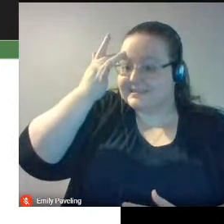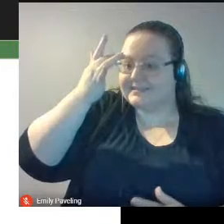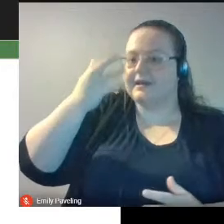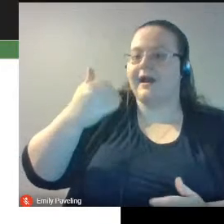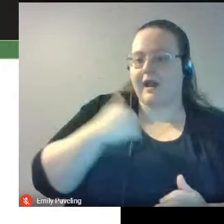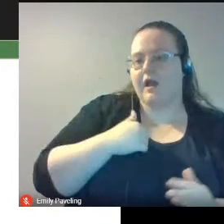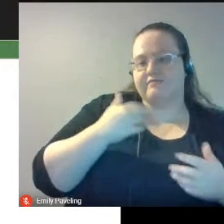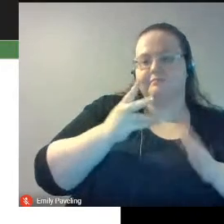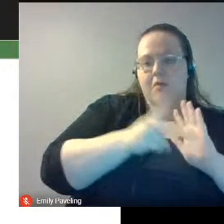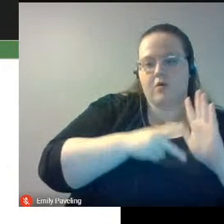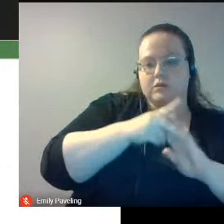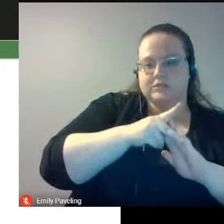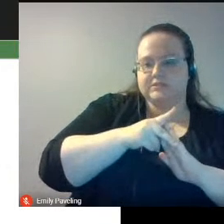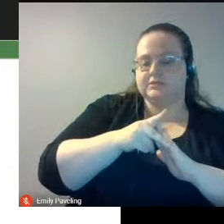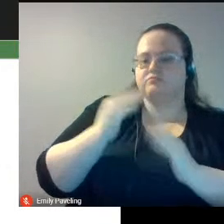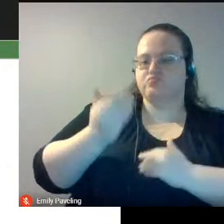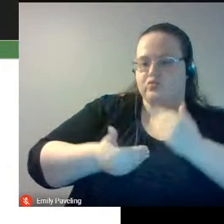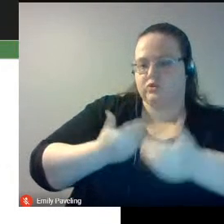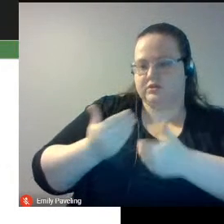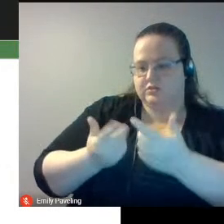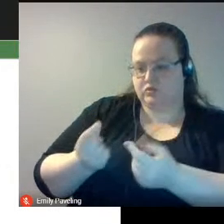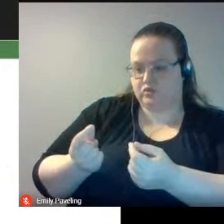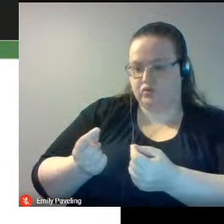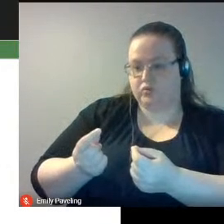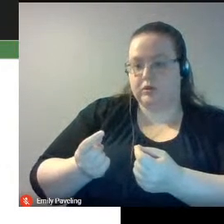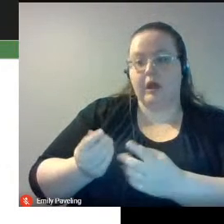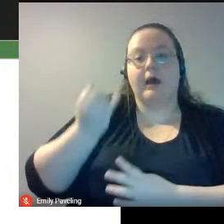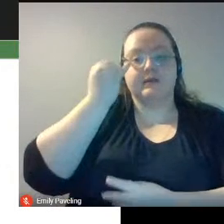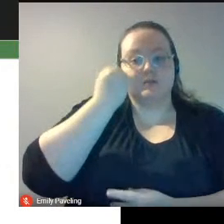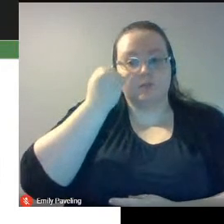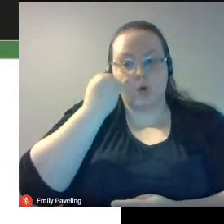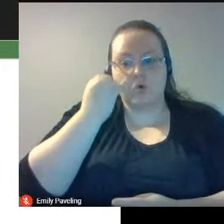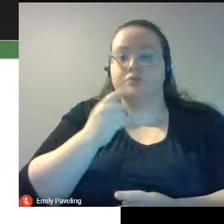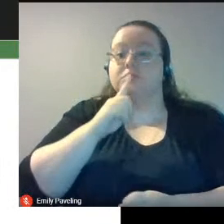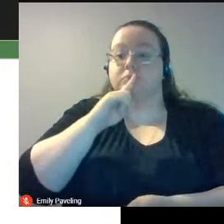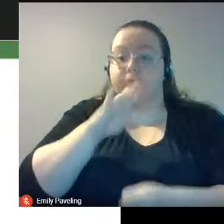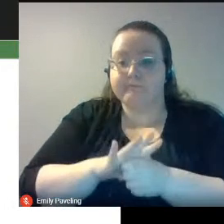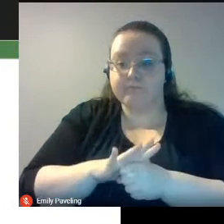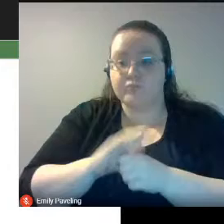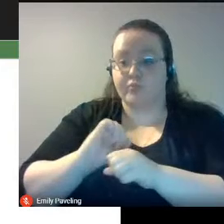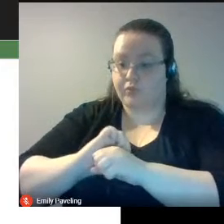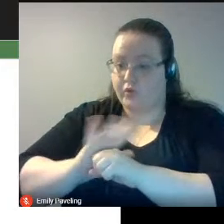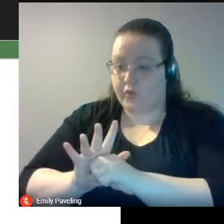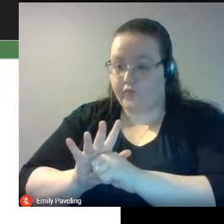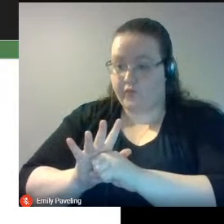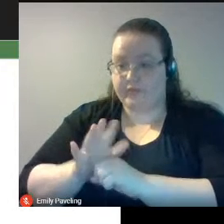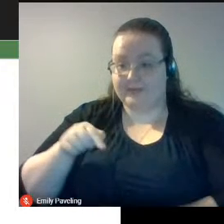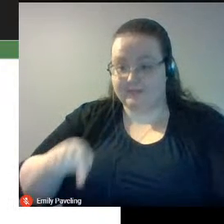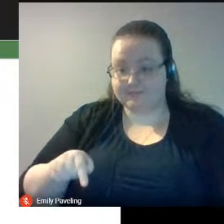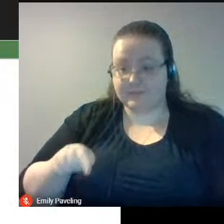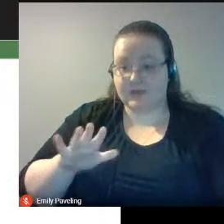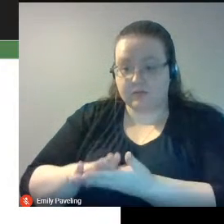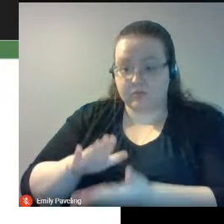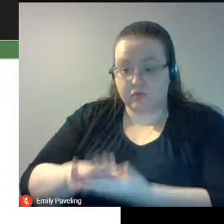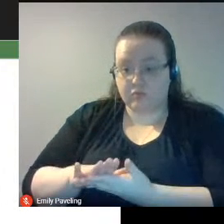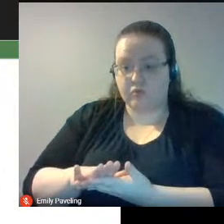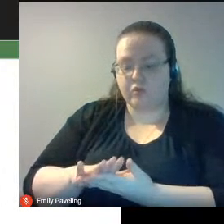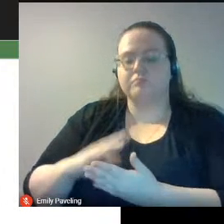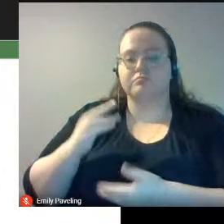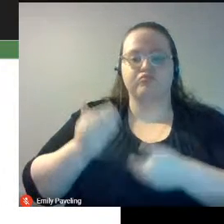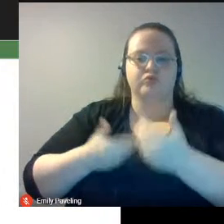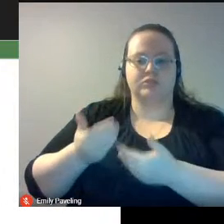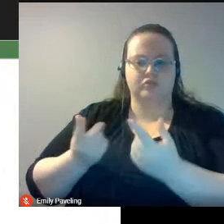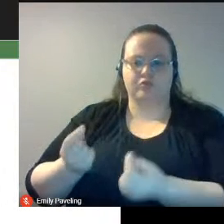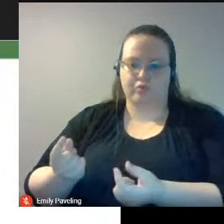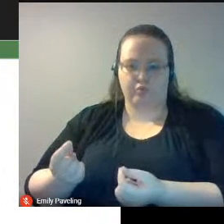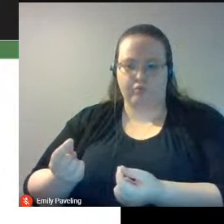helping develop guidance around managing a confirmed case and an outbreak at a school. And we are trying to ensure